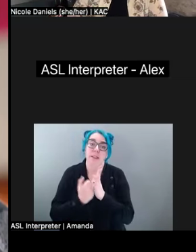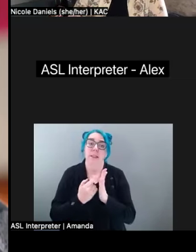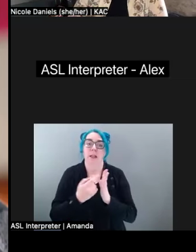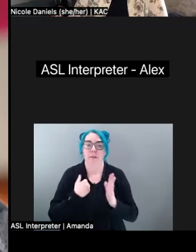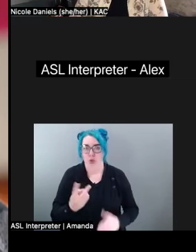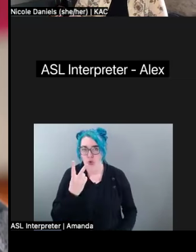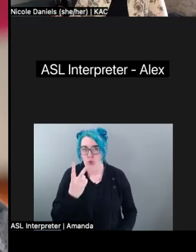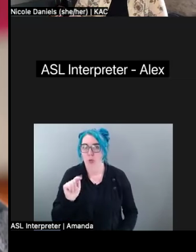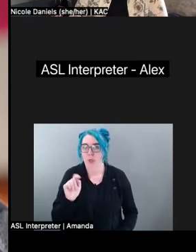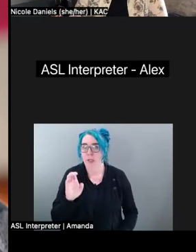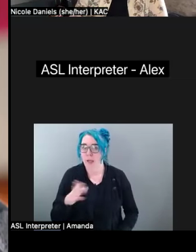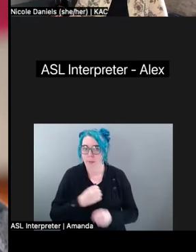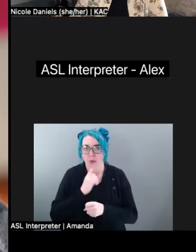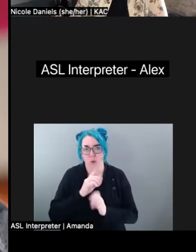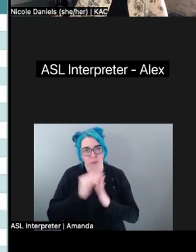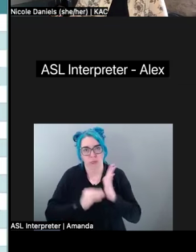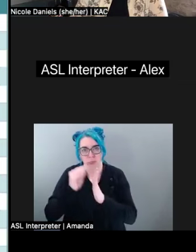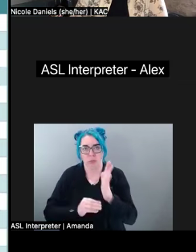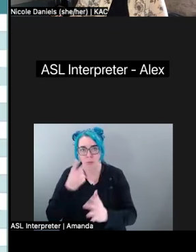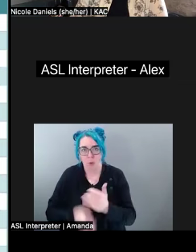that you submit a single Excel file.